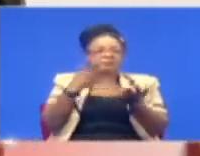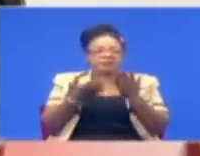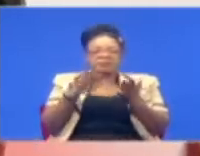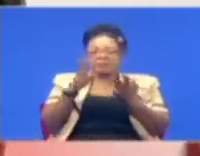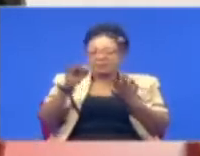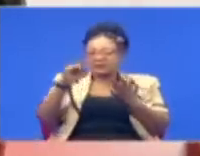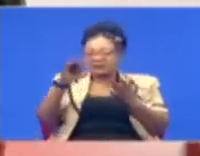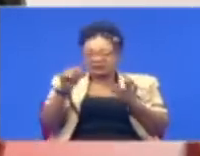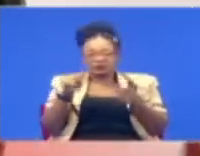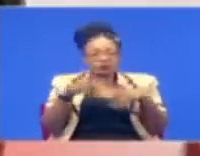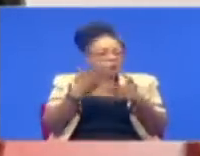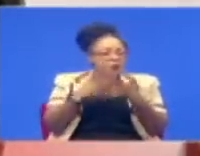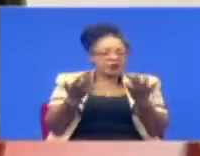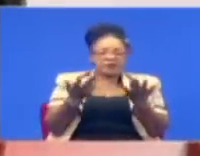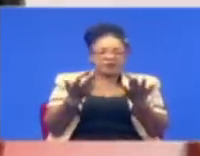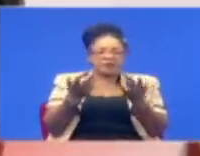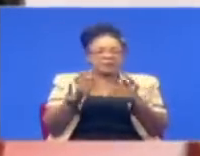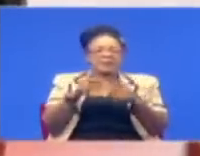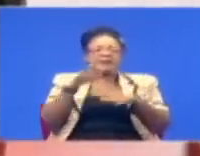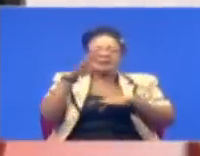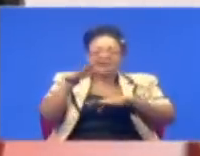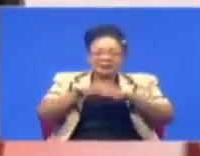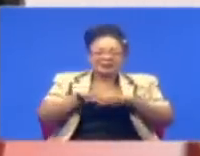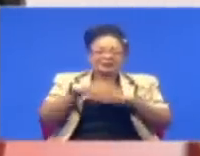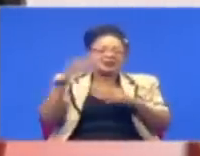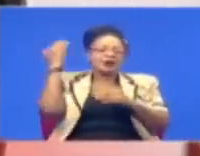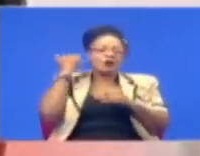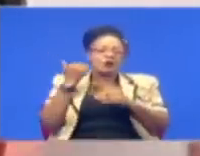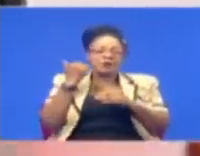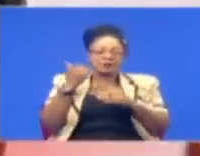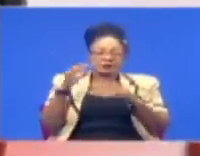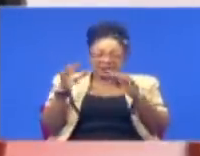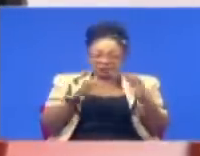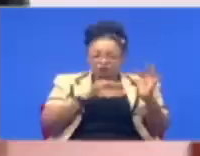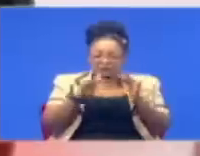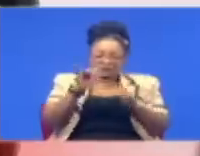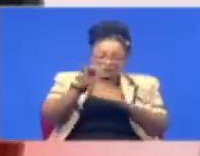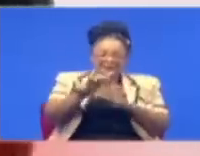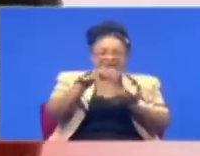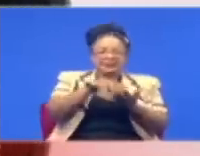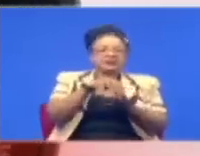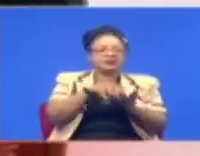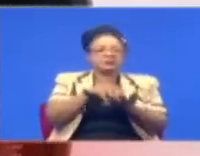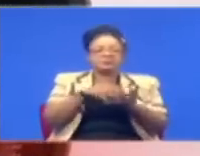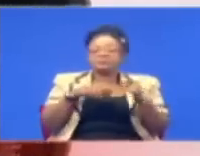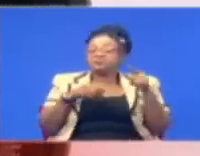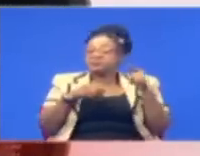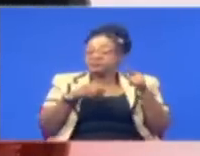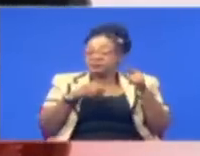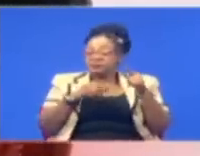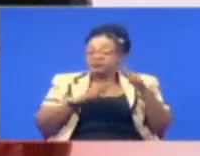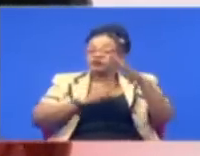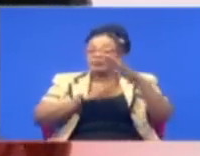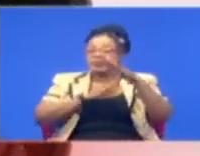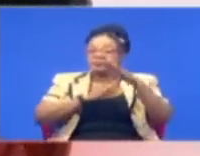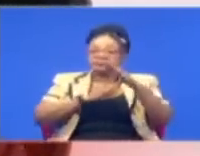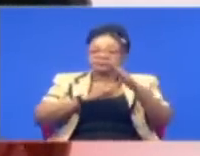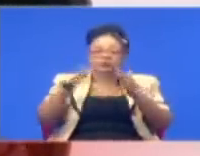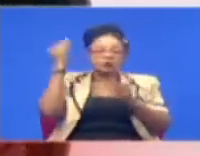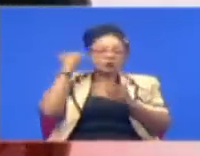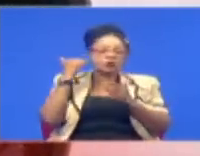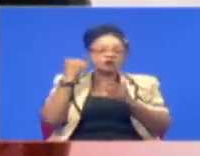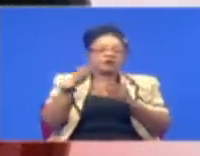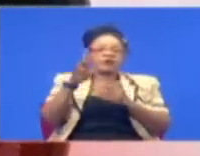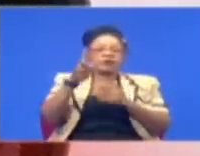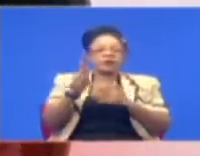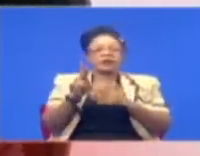whatever, and even get the lawyer's arguments in that case. That is the Supreme Court of United Kingdom.